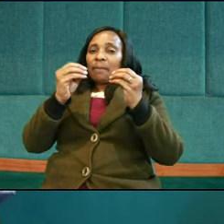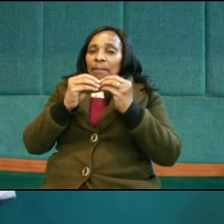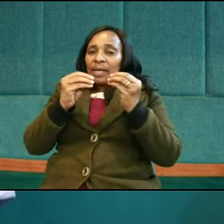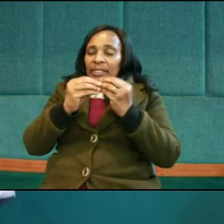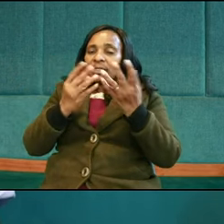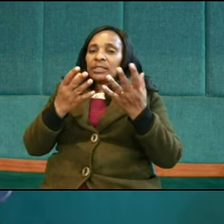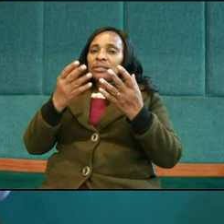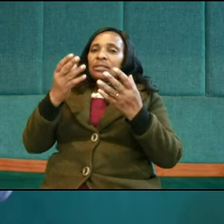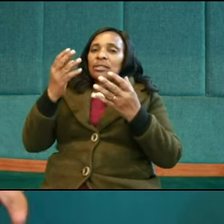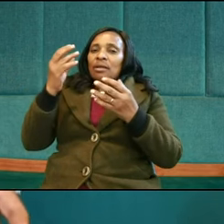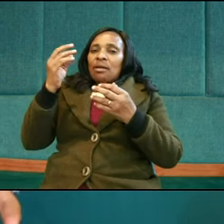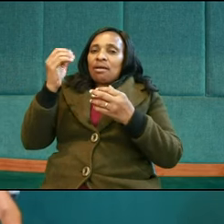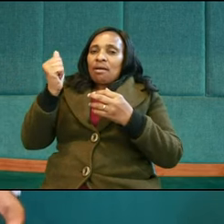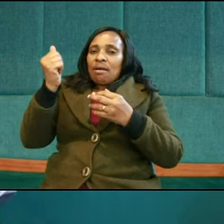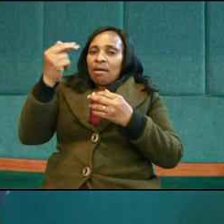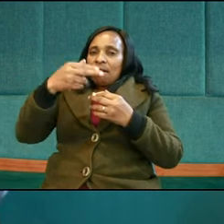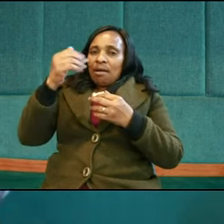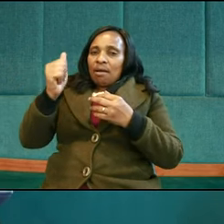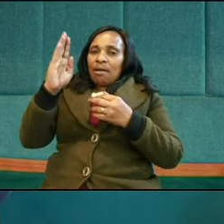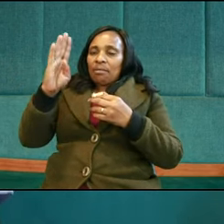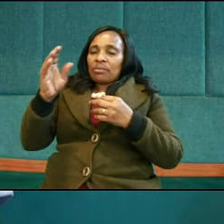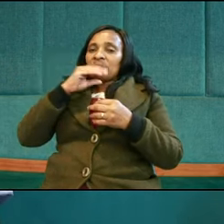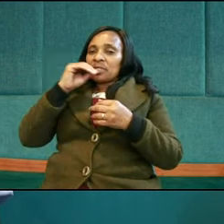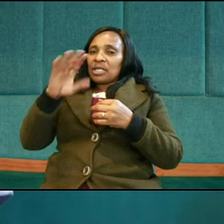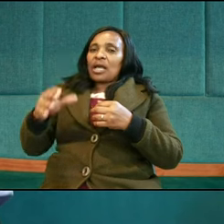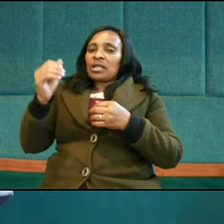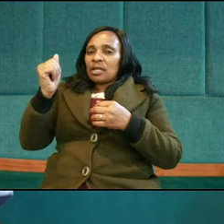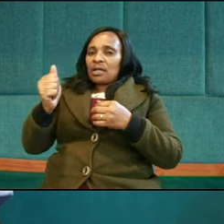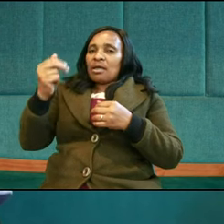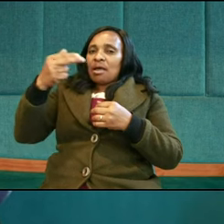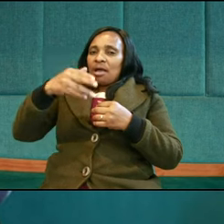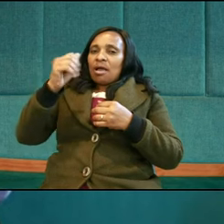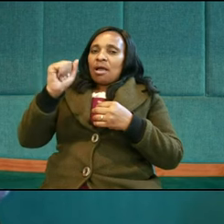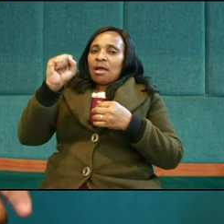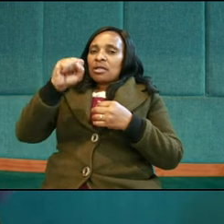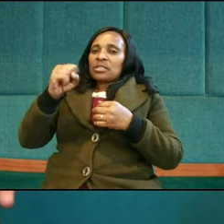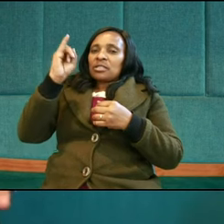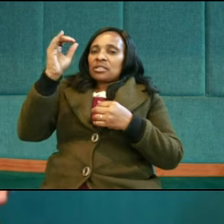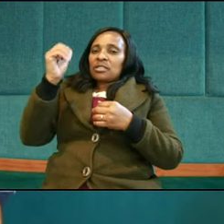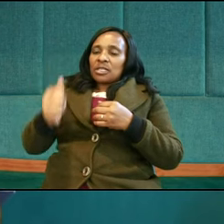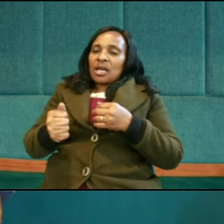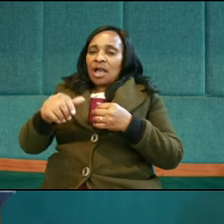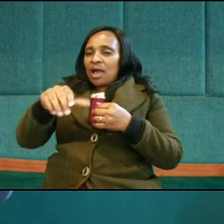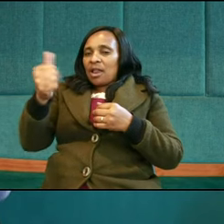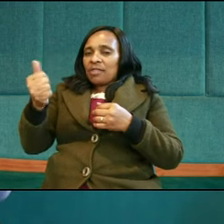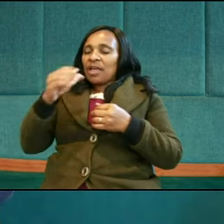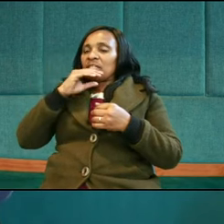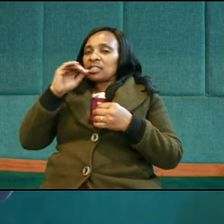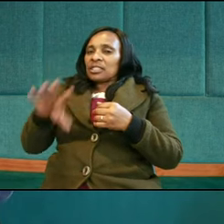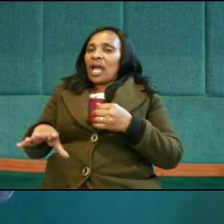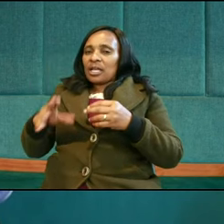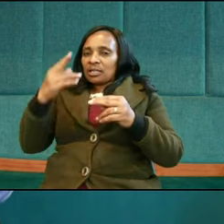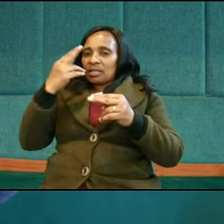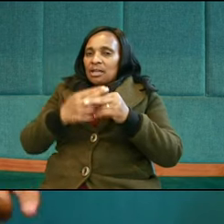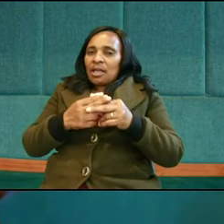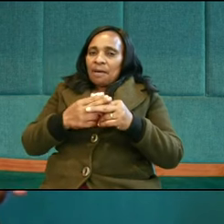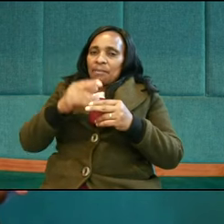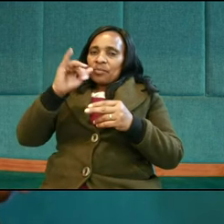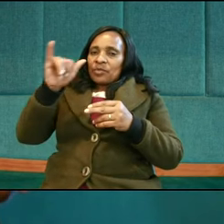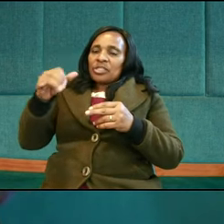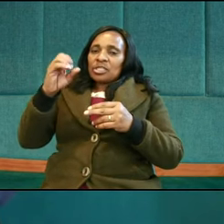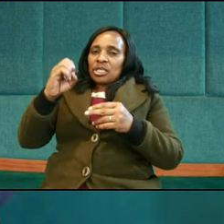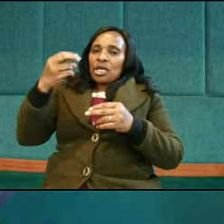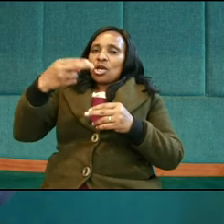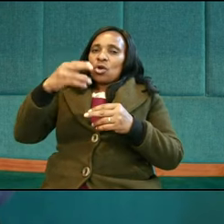with Ahab's son, who was called Ahaziah. He also made a tie with the other son of Ahab, who was called